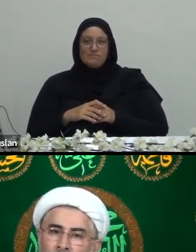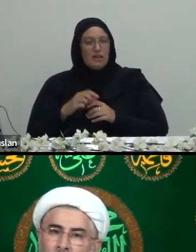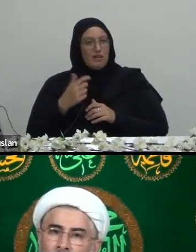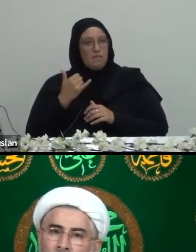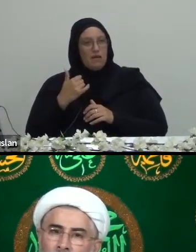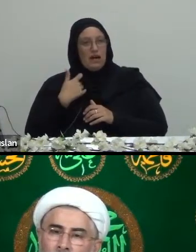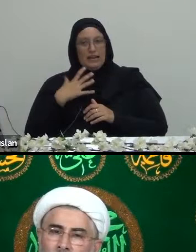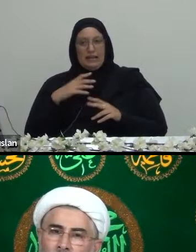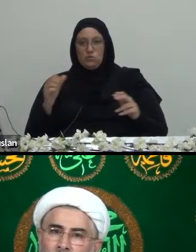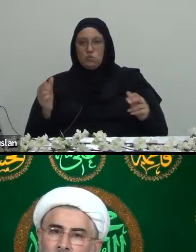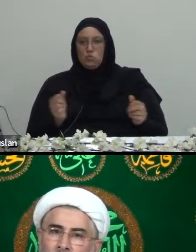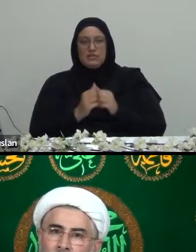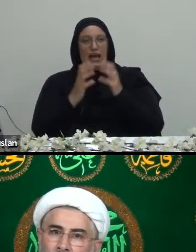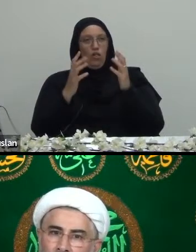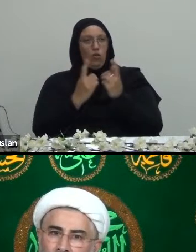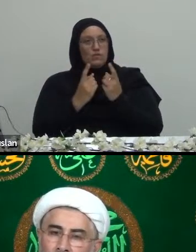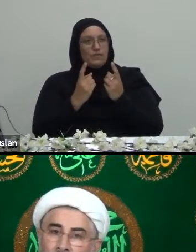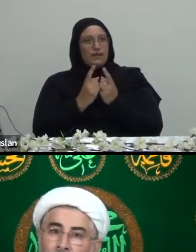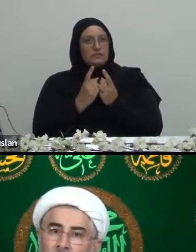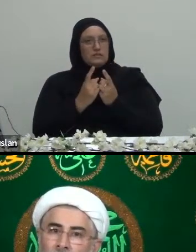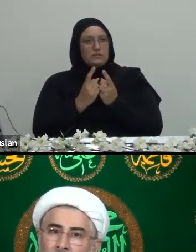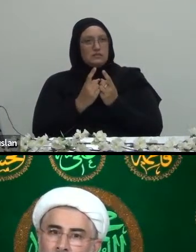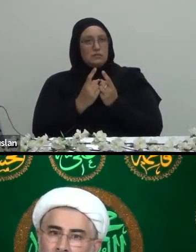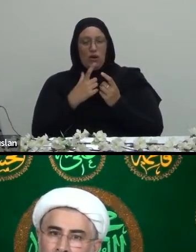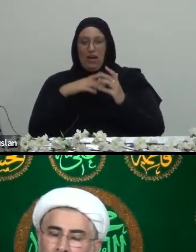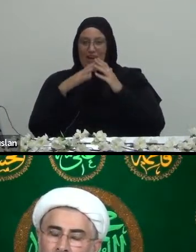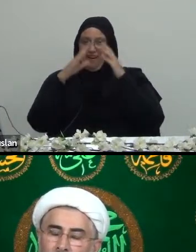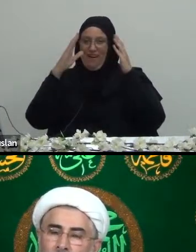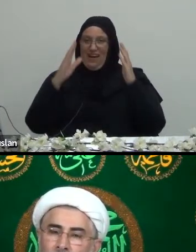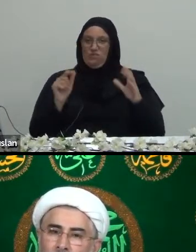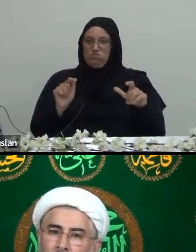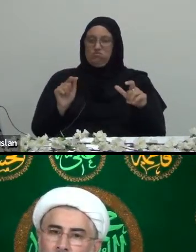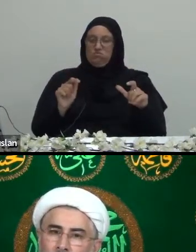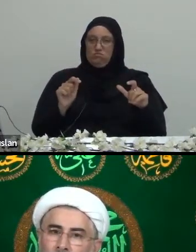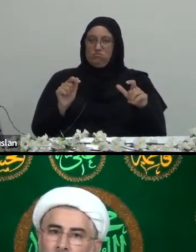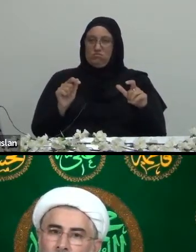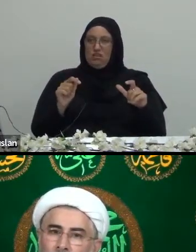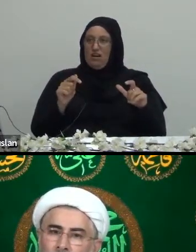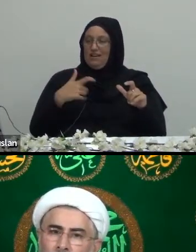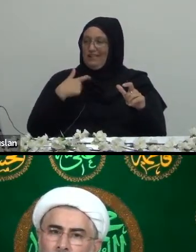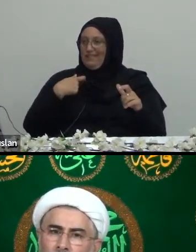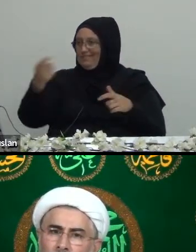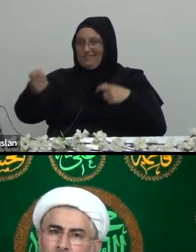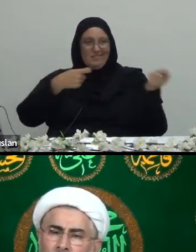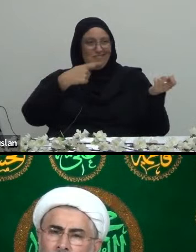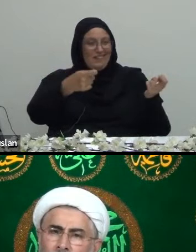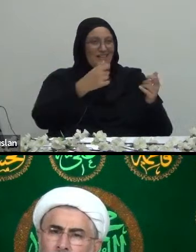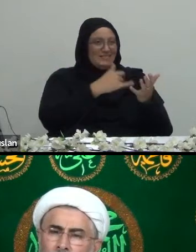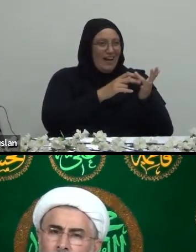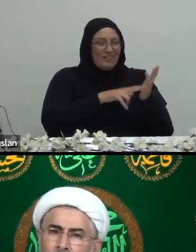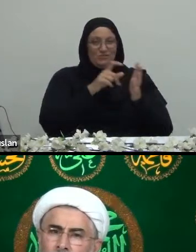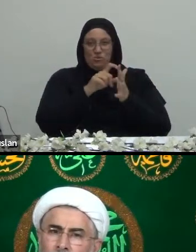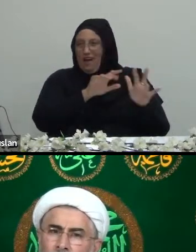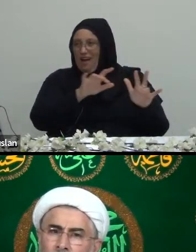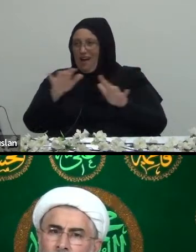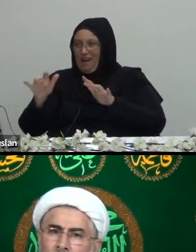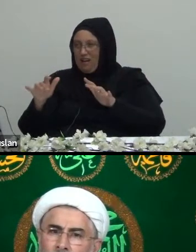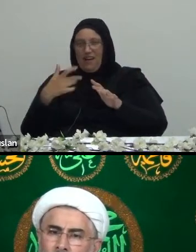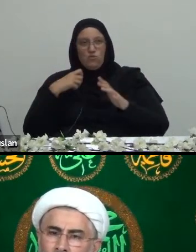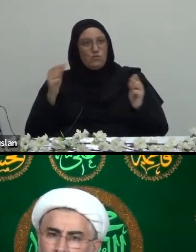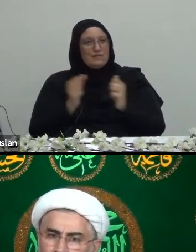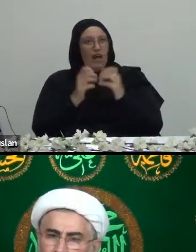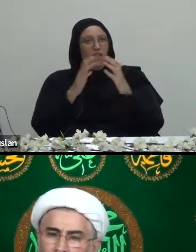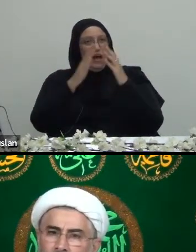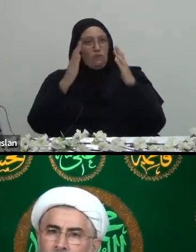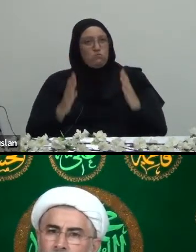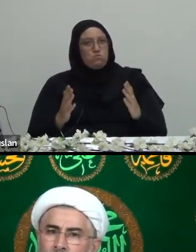be able to distribute the shares as per the will and as per the inheritance. Is there a time limit on